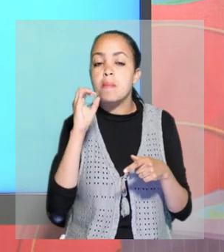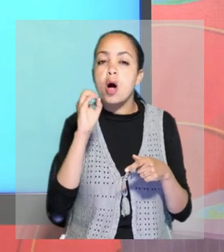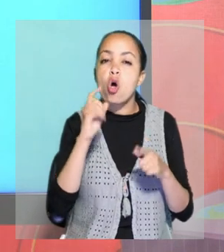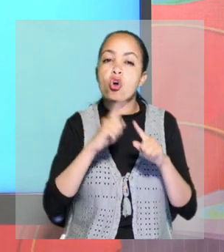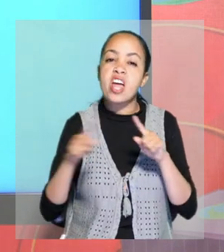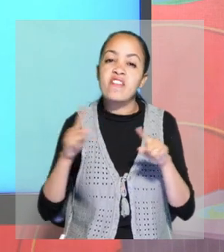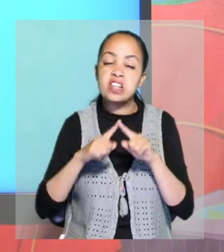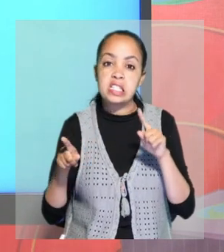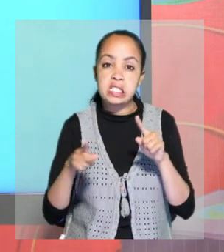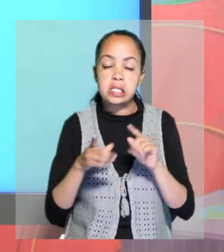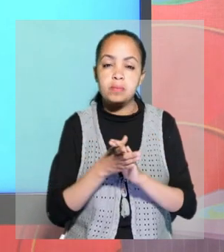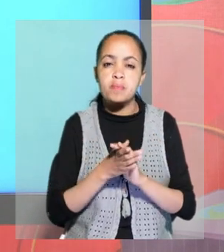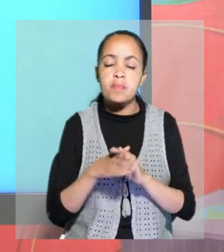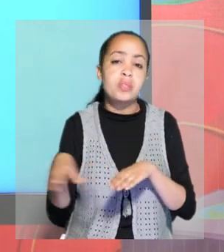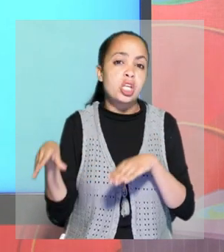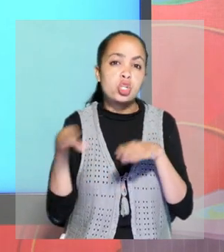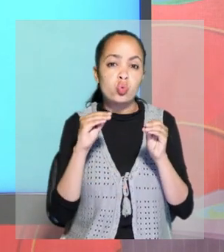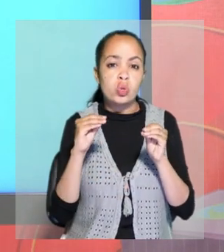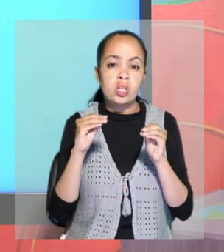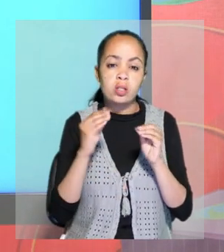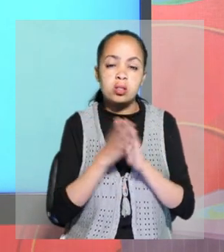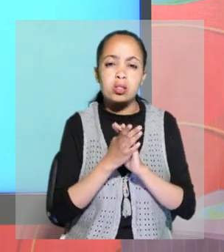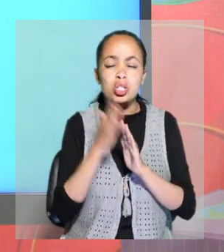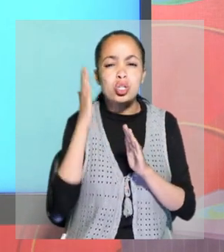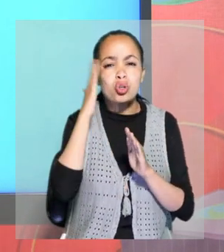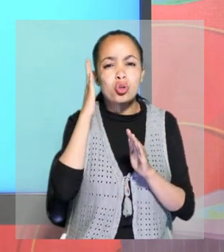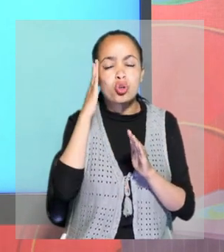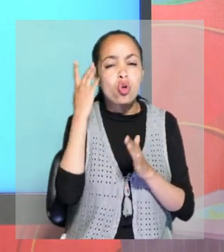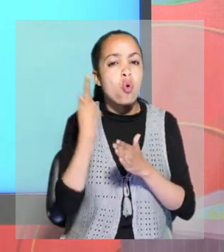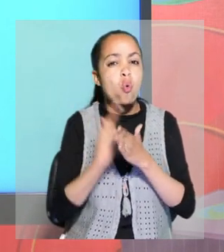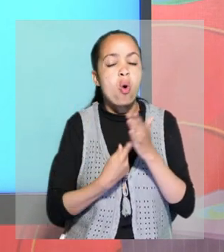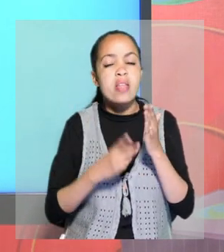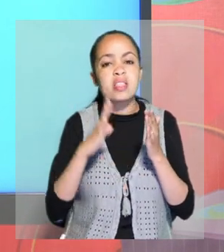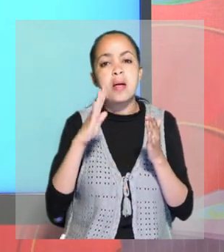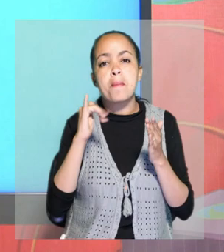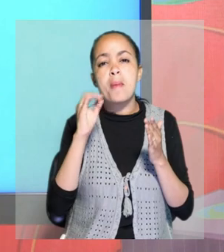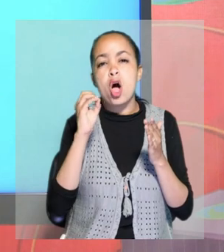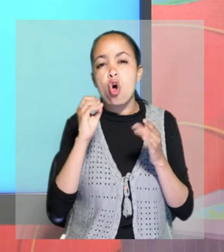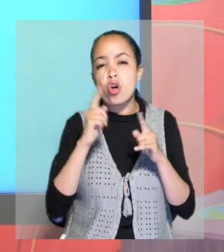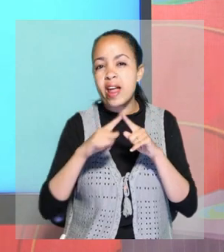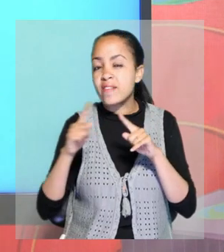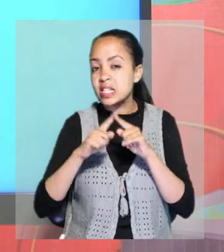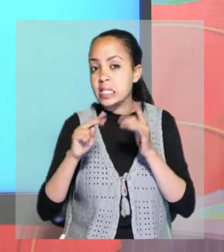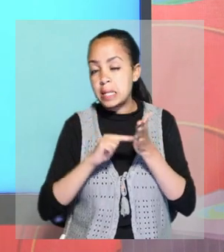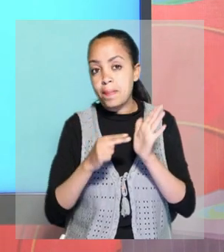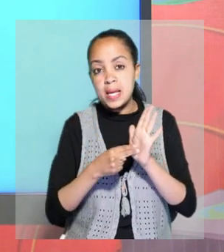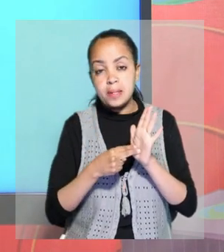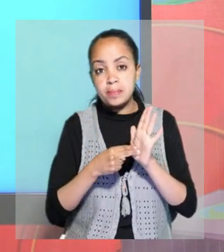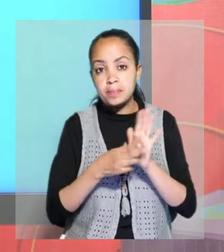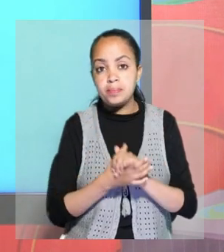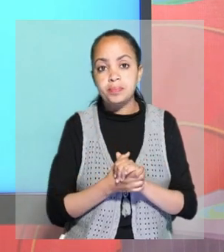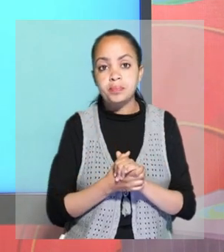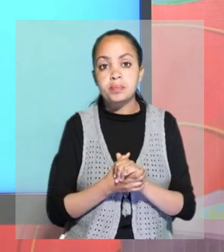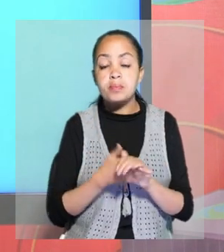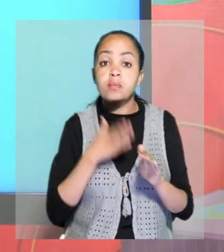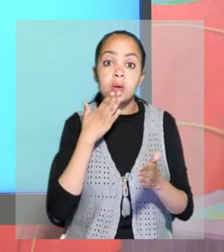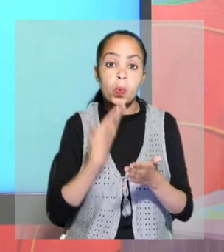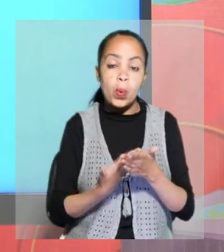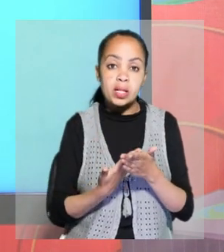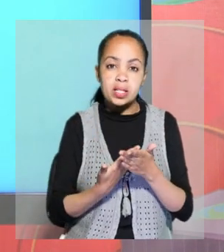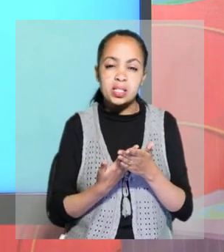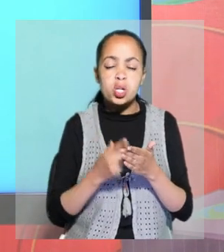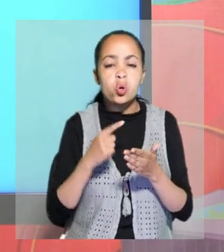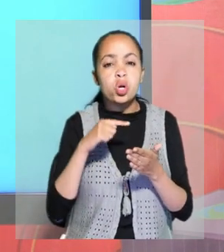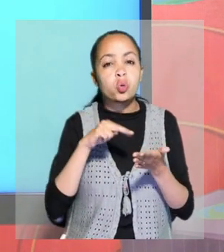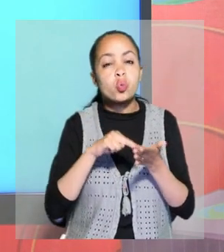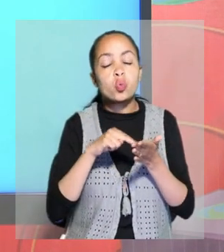biodiversity. Student, do you know what biodiversity mean? Well,